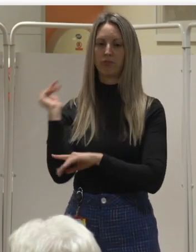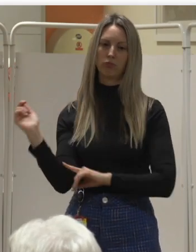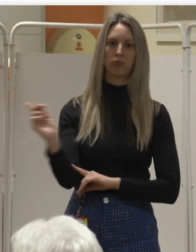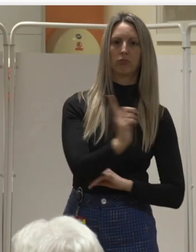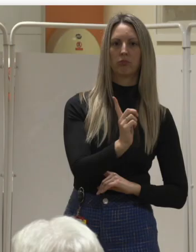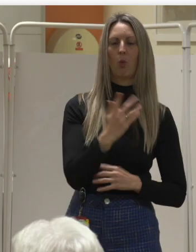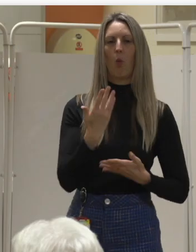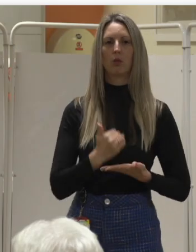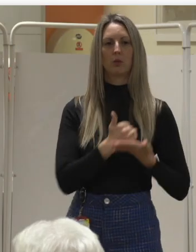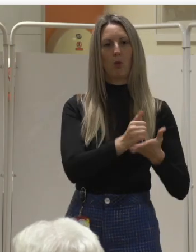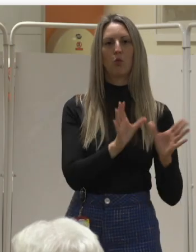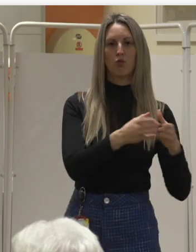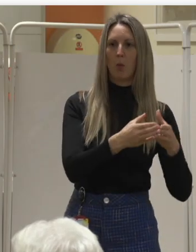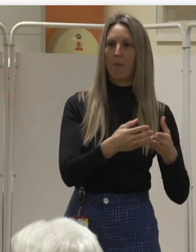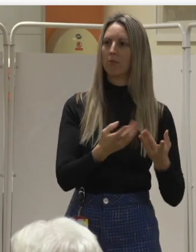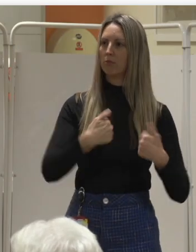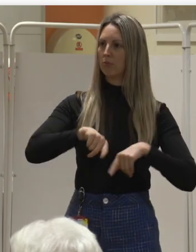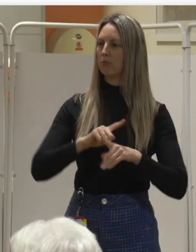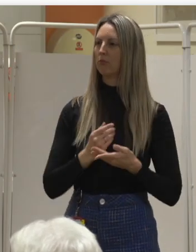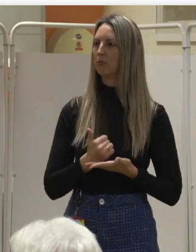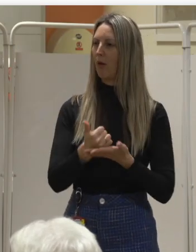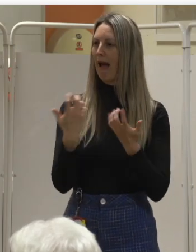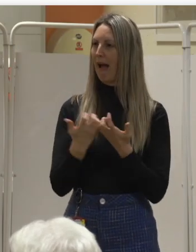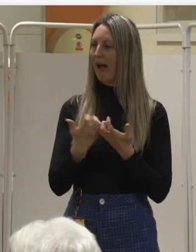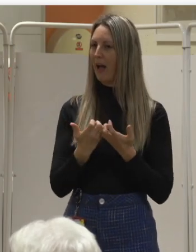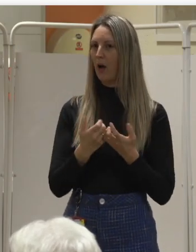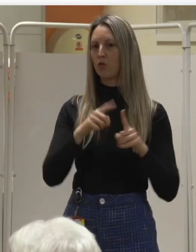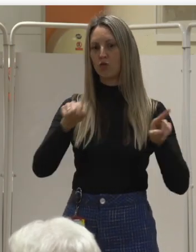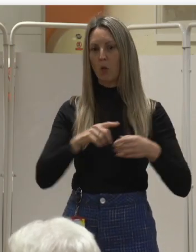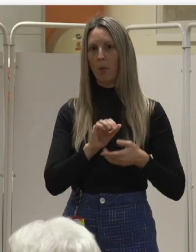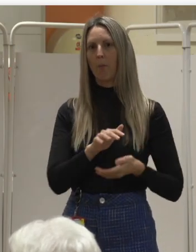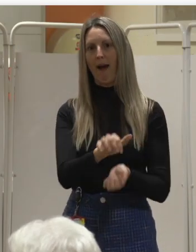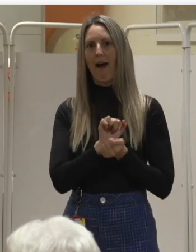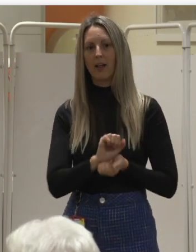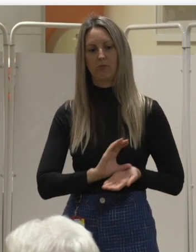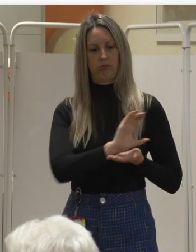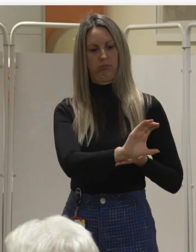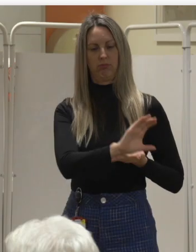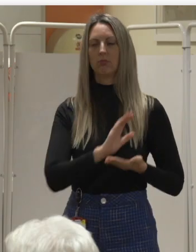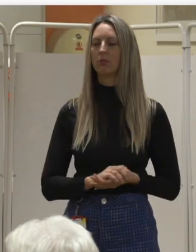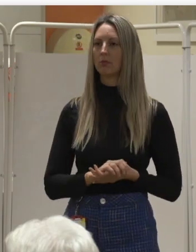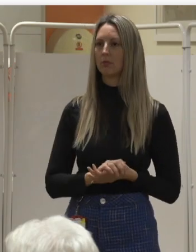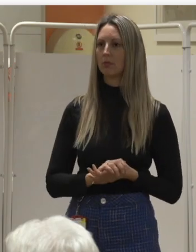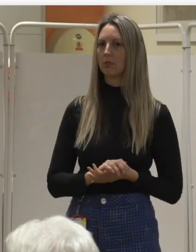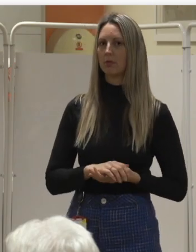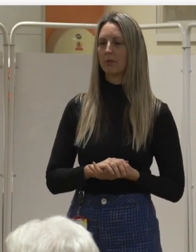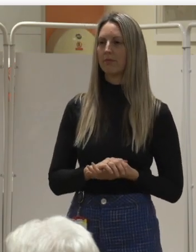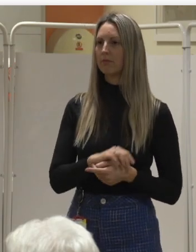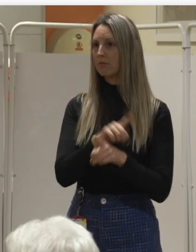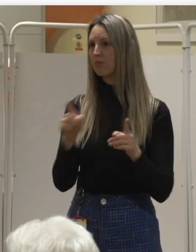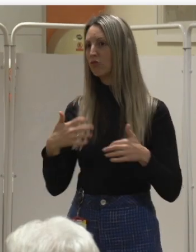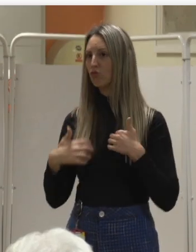funding room hire and guest speakers. So if that's something that might be of interest to anyone, please talk